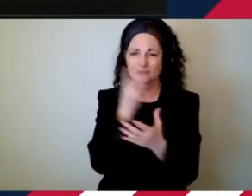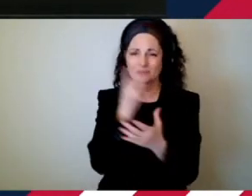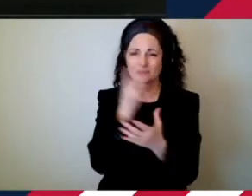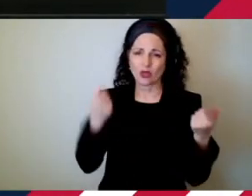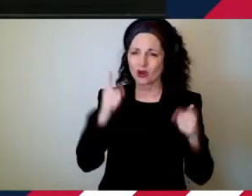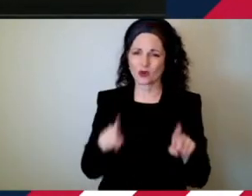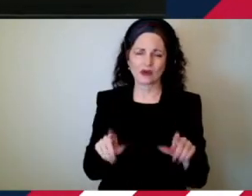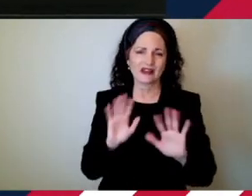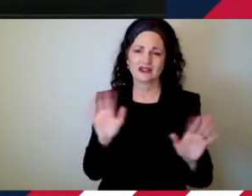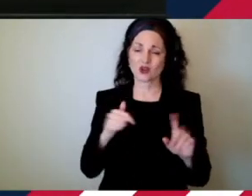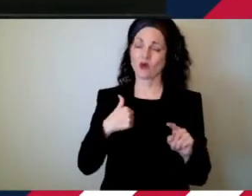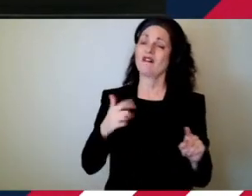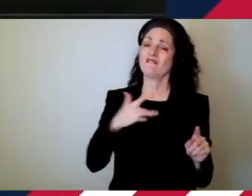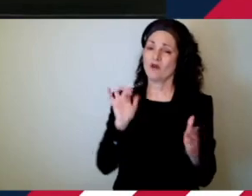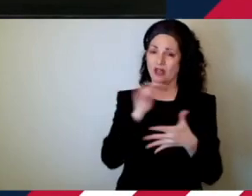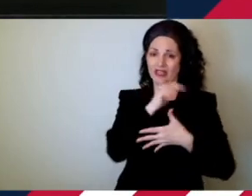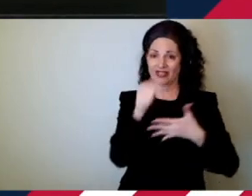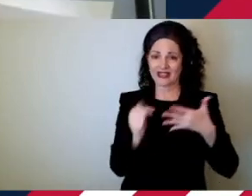no. Thank you.